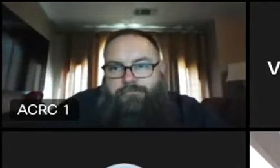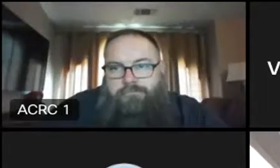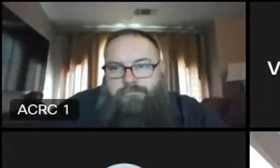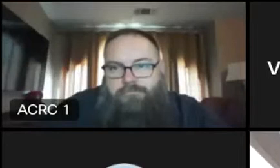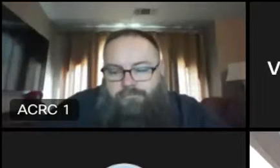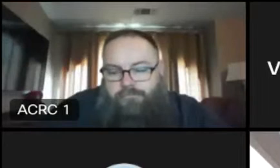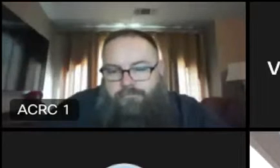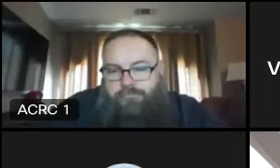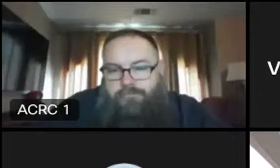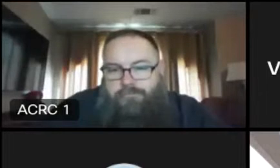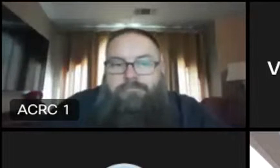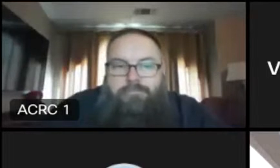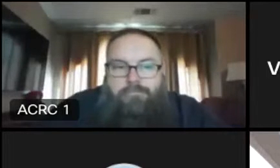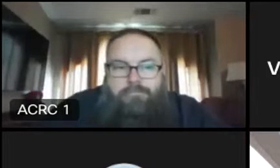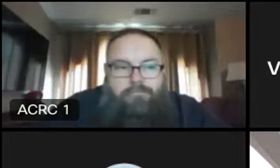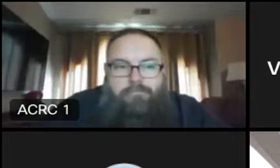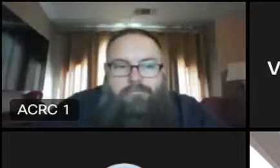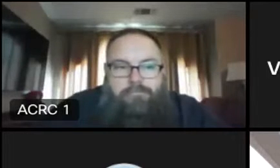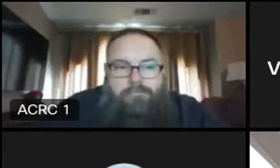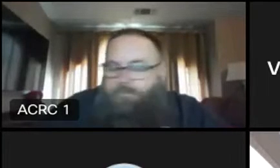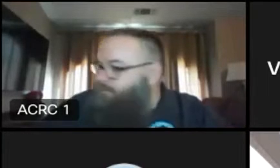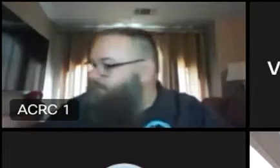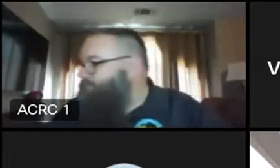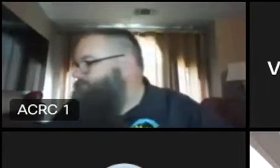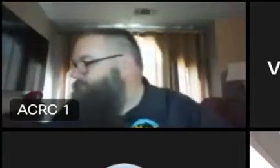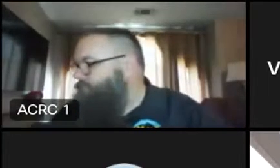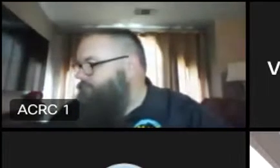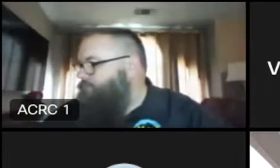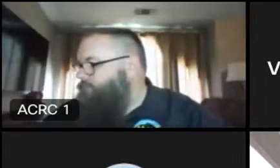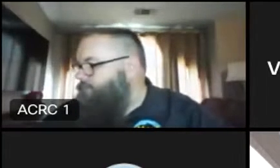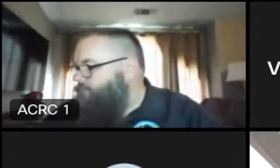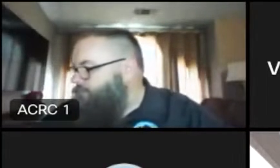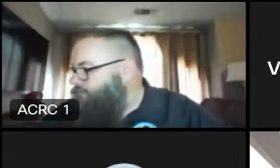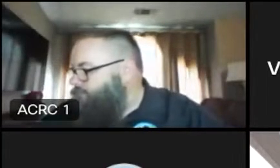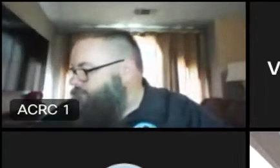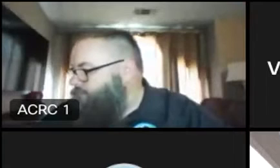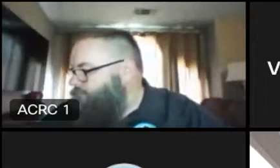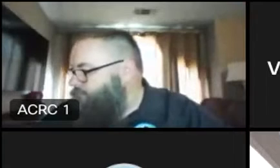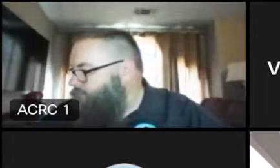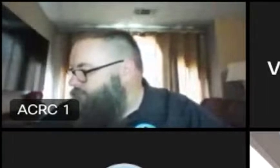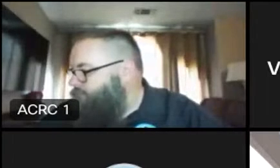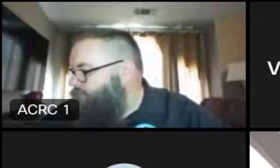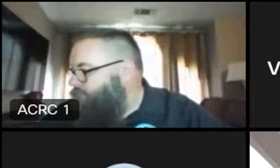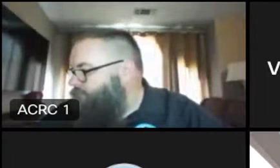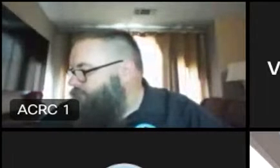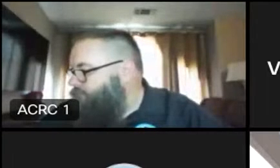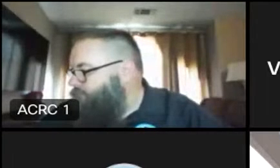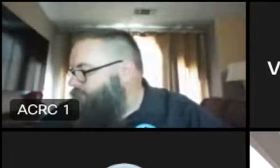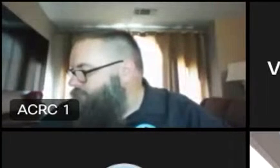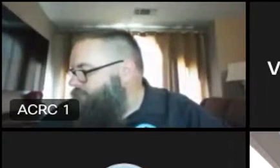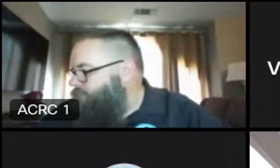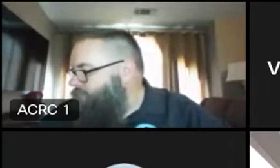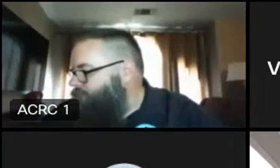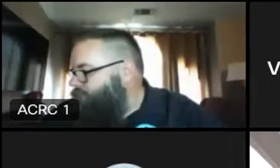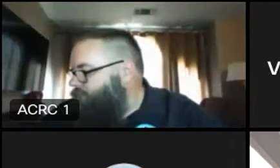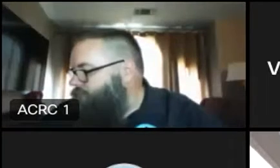of planning quarterly, or at least every other month. So I know the quarterly, but I echo Eric's sentiments. It's a good